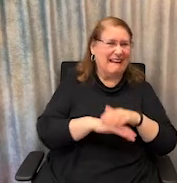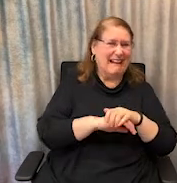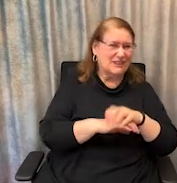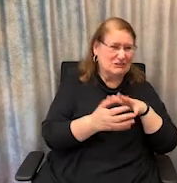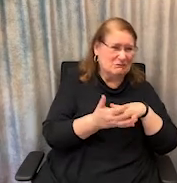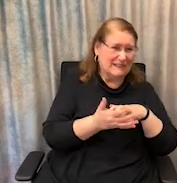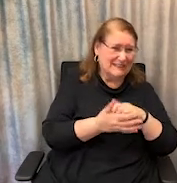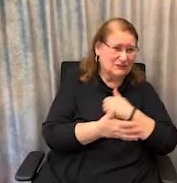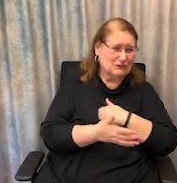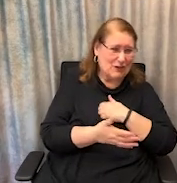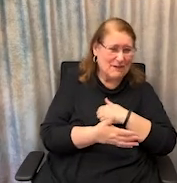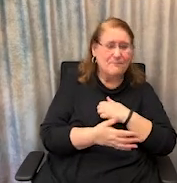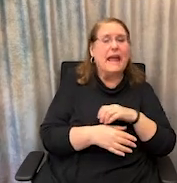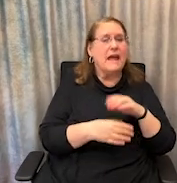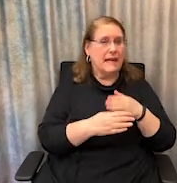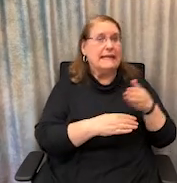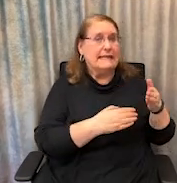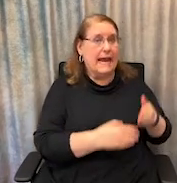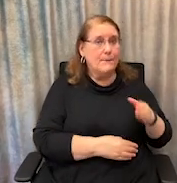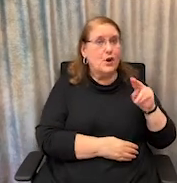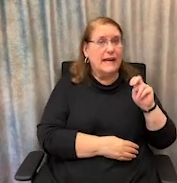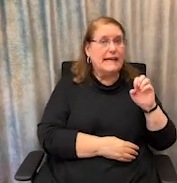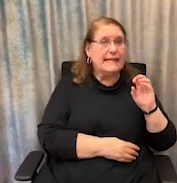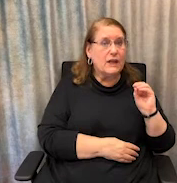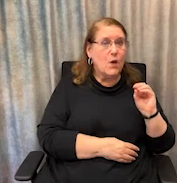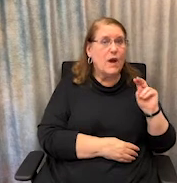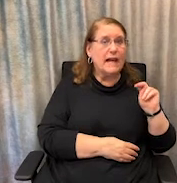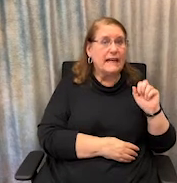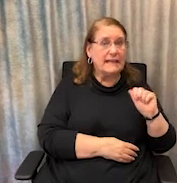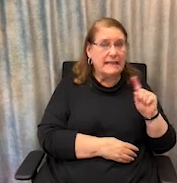Neo-Nazi, Nazi. Yes. My neighbor was a neo-Nazi, and